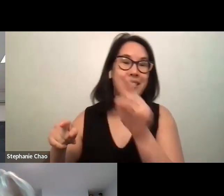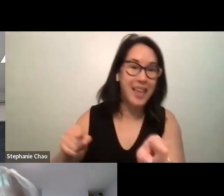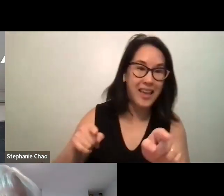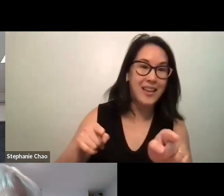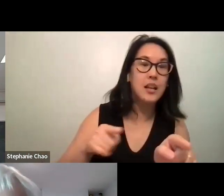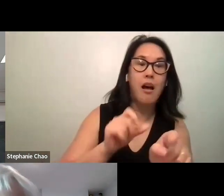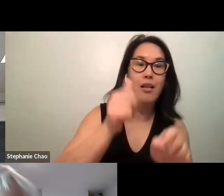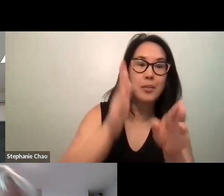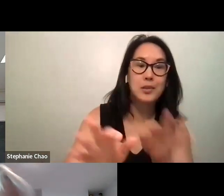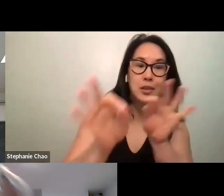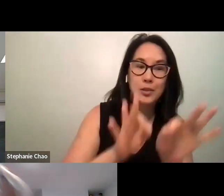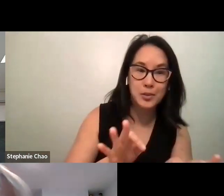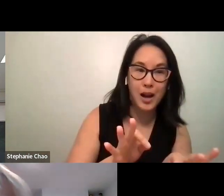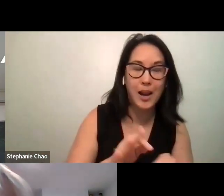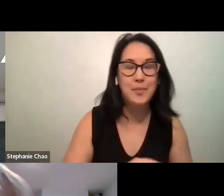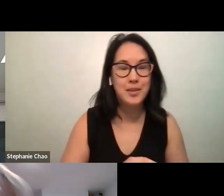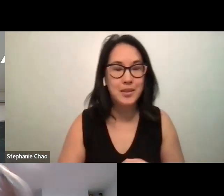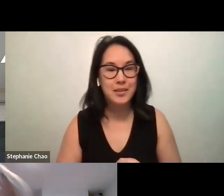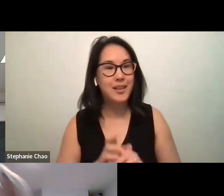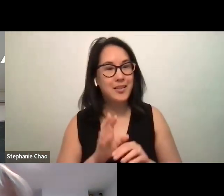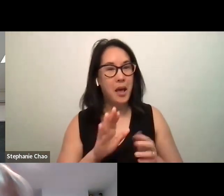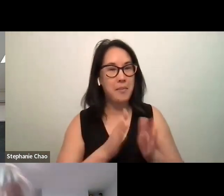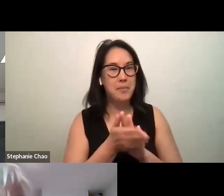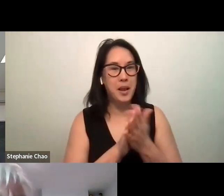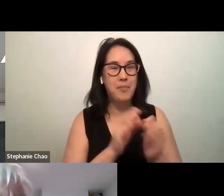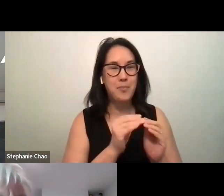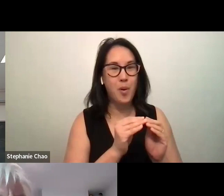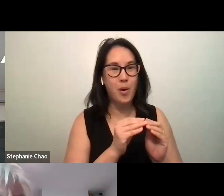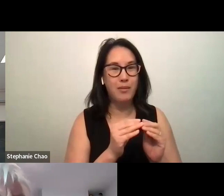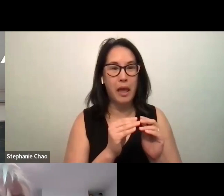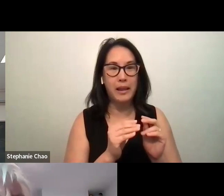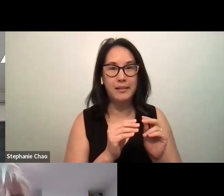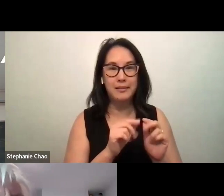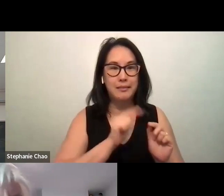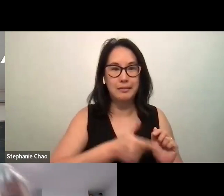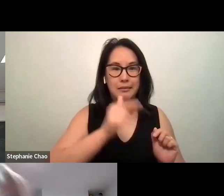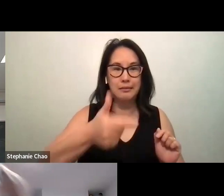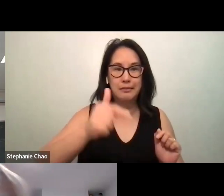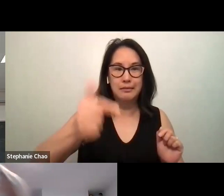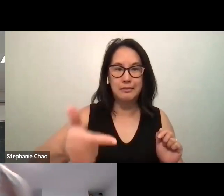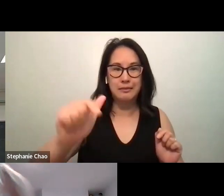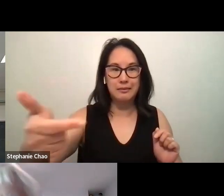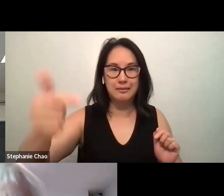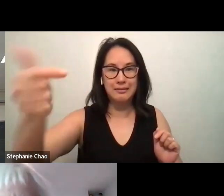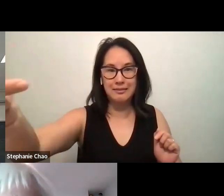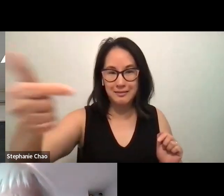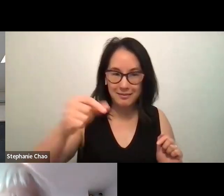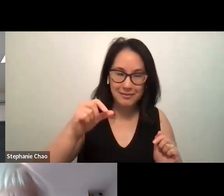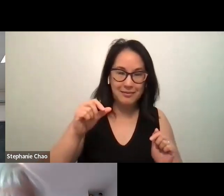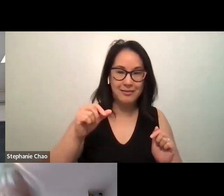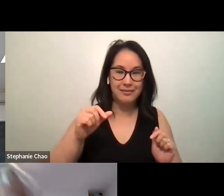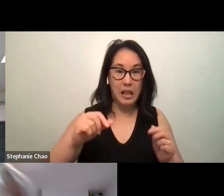sort of train. And, you know, does the